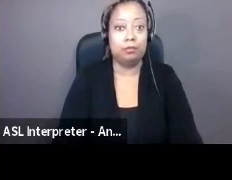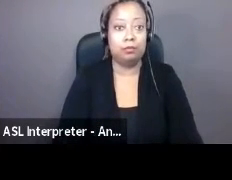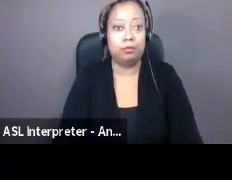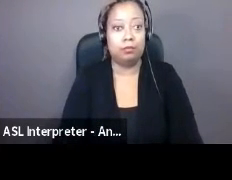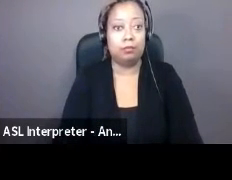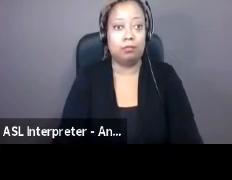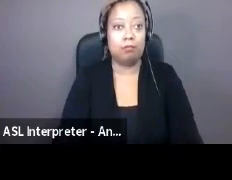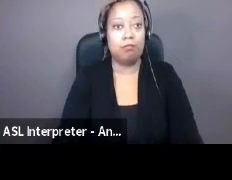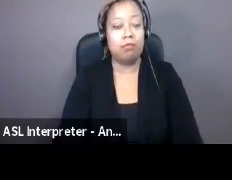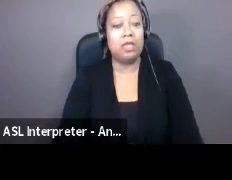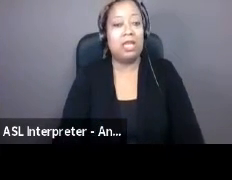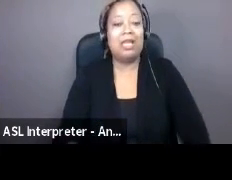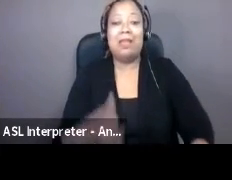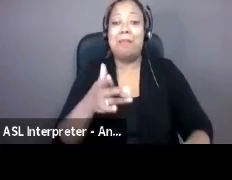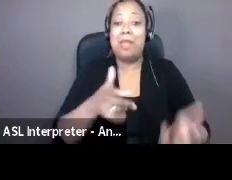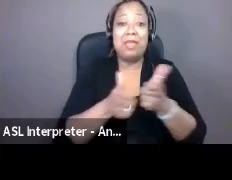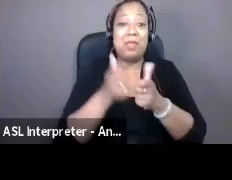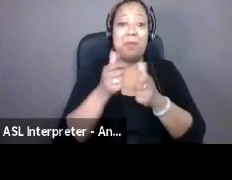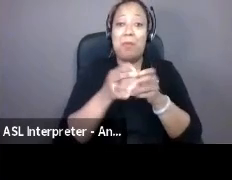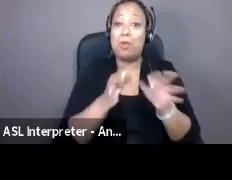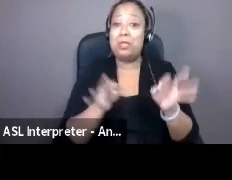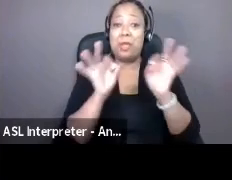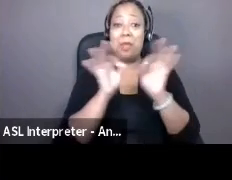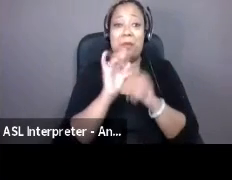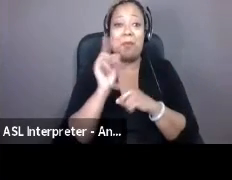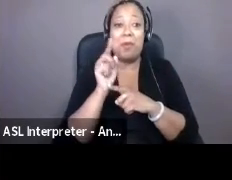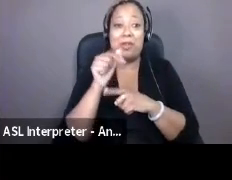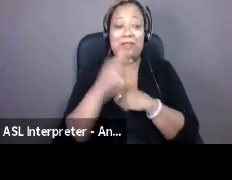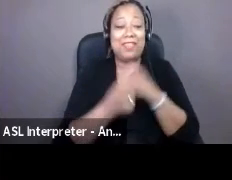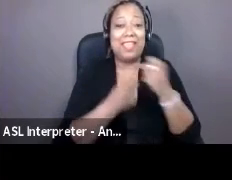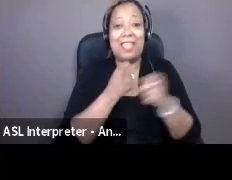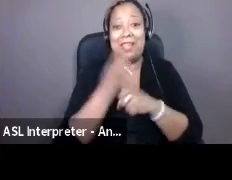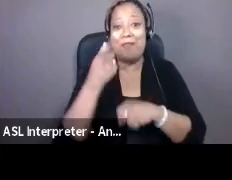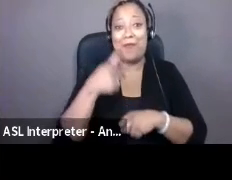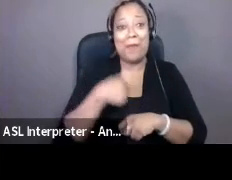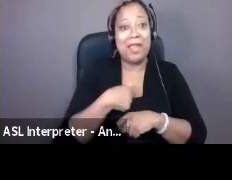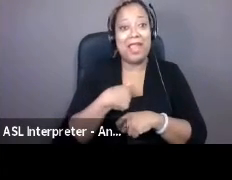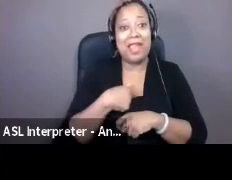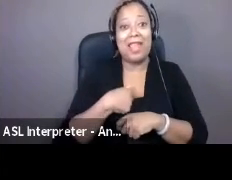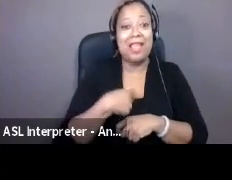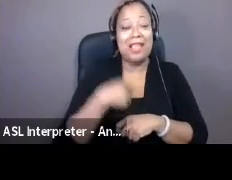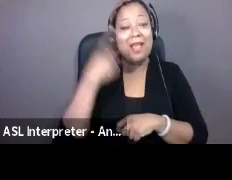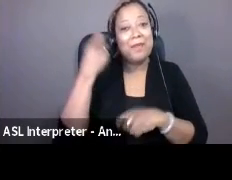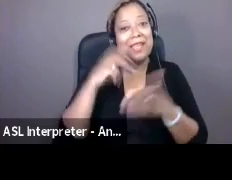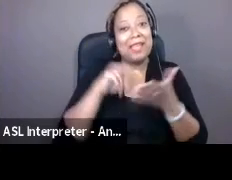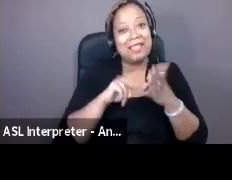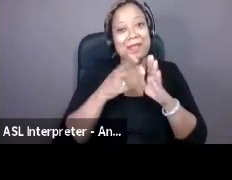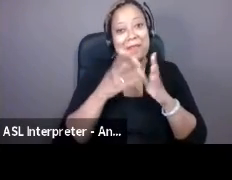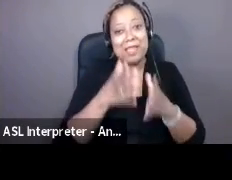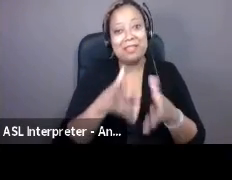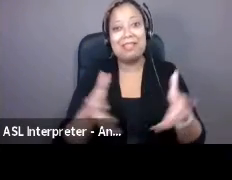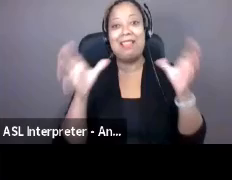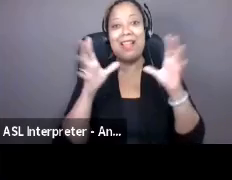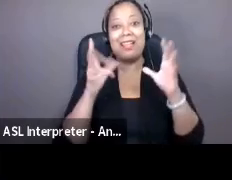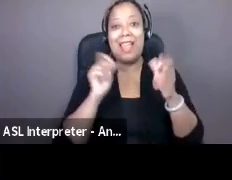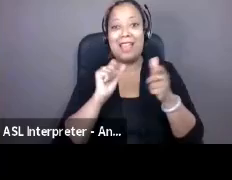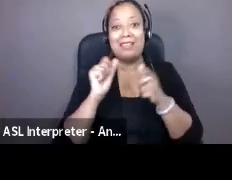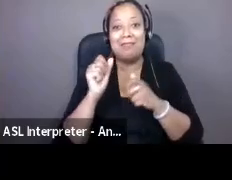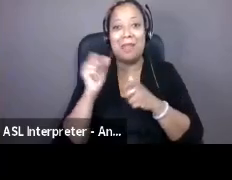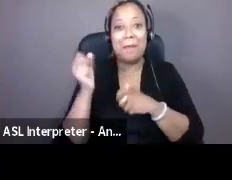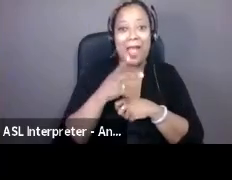It's maybe the most important moment of the year for me because it would mean a lot to have back-to-back victory in this event.